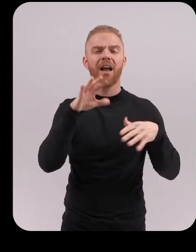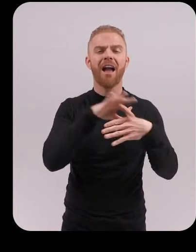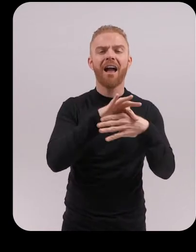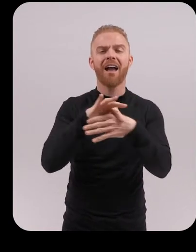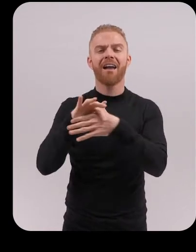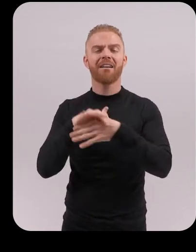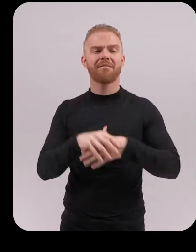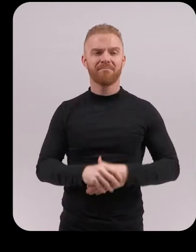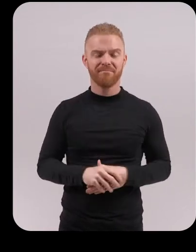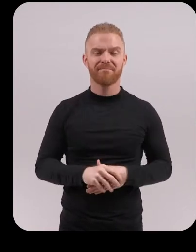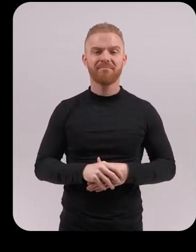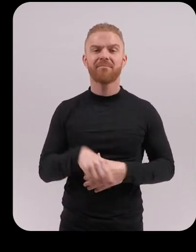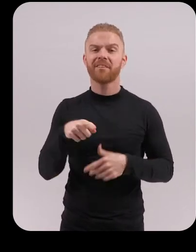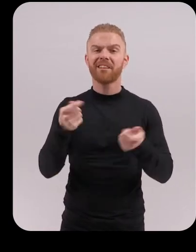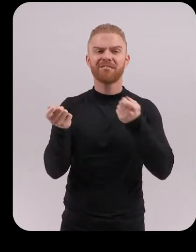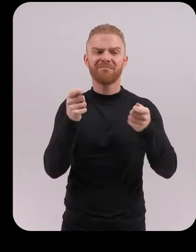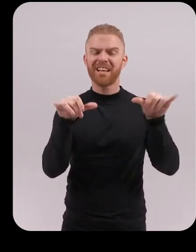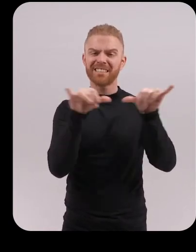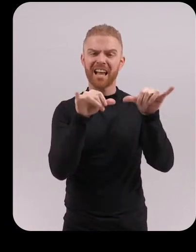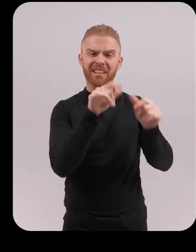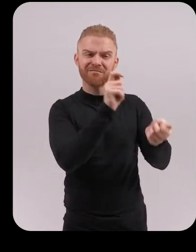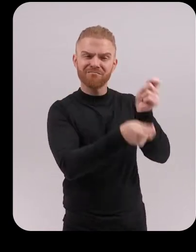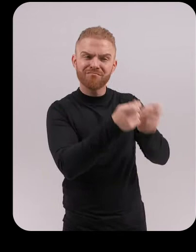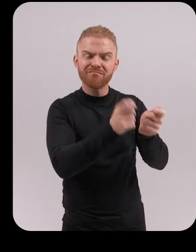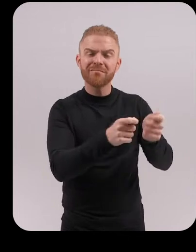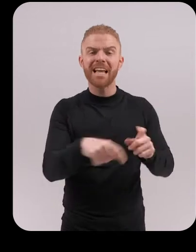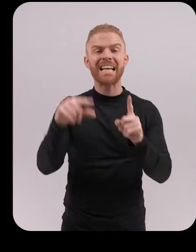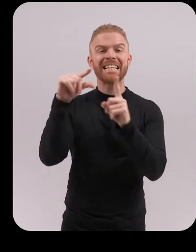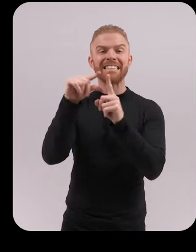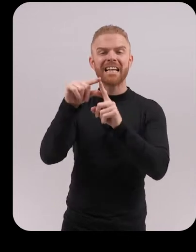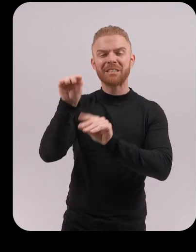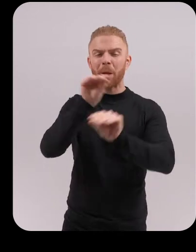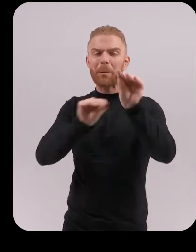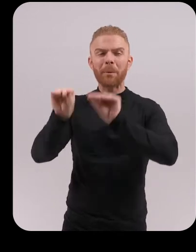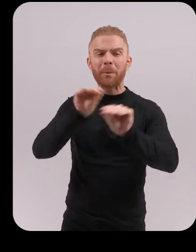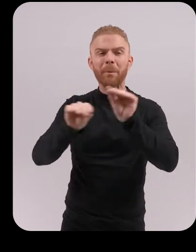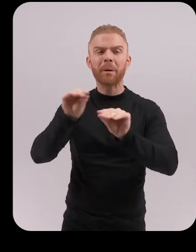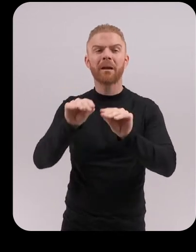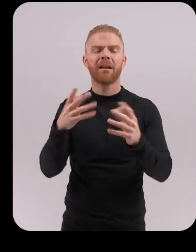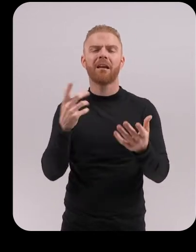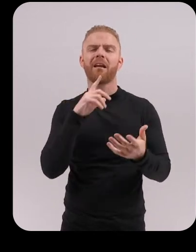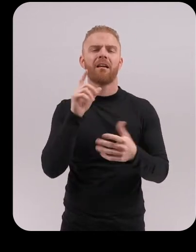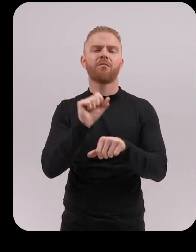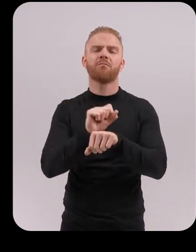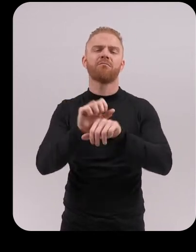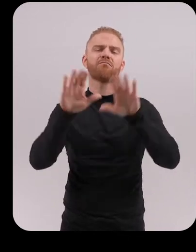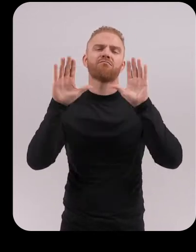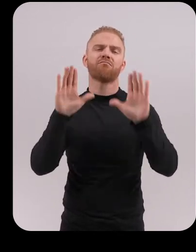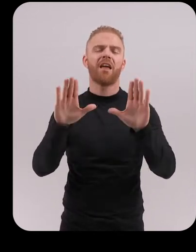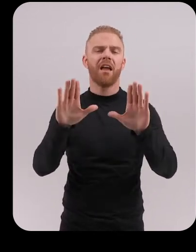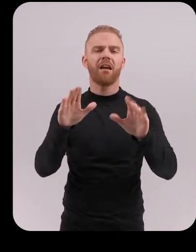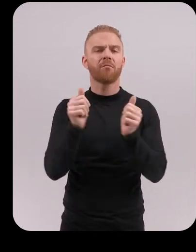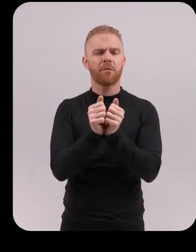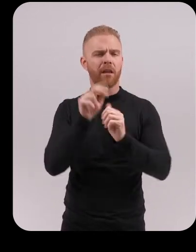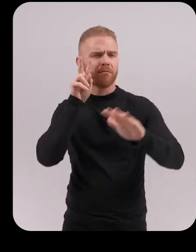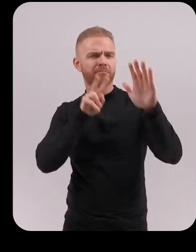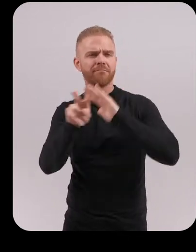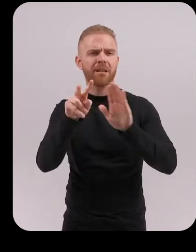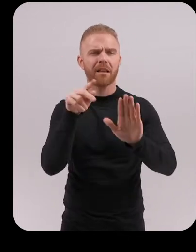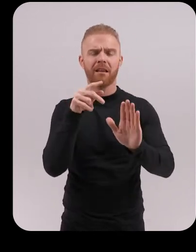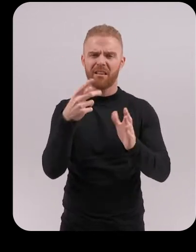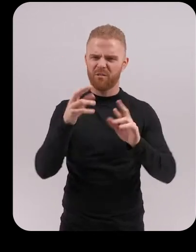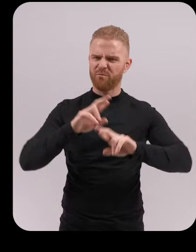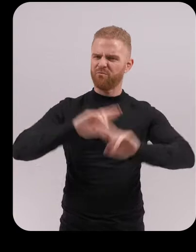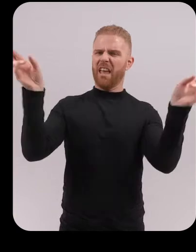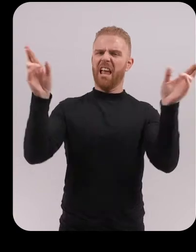content. It handles size changes and animates text changes, and it works great with predictive back right out of the